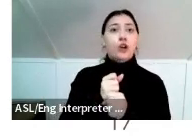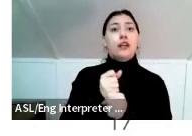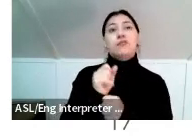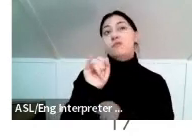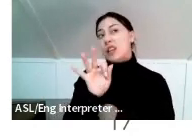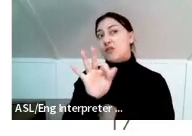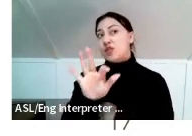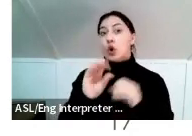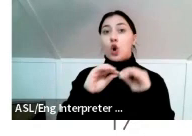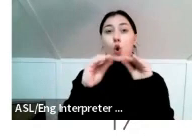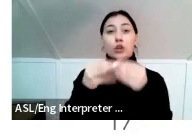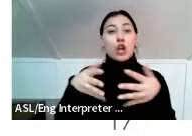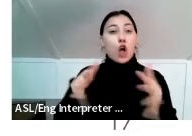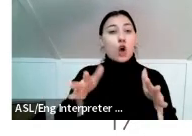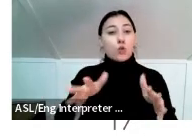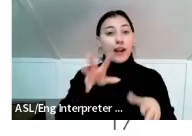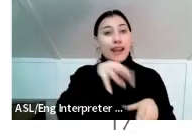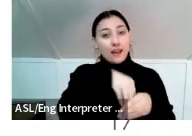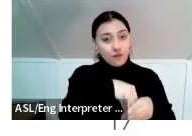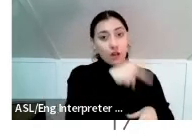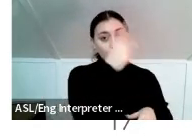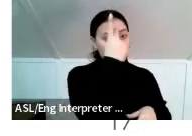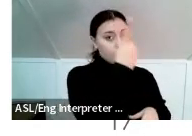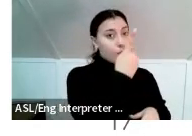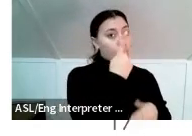organization currently in the portfolio.